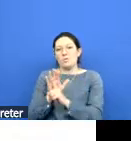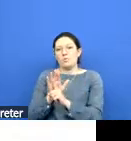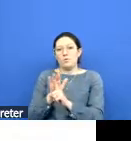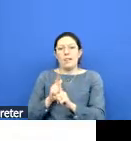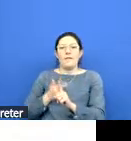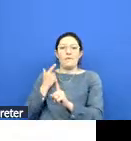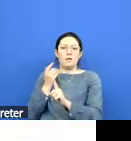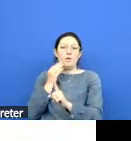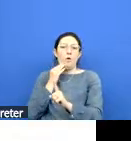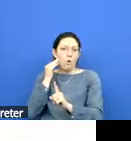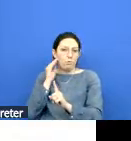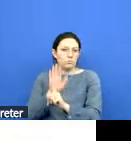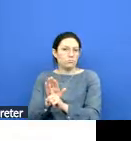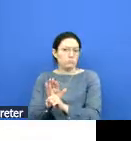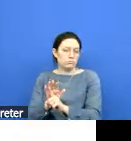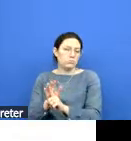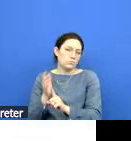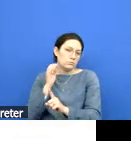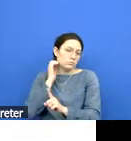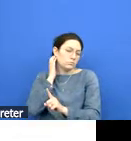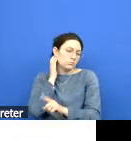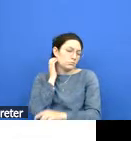living space.